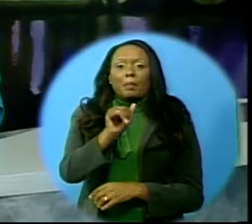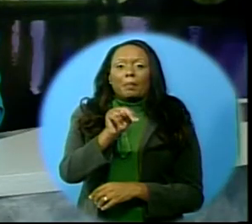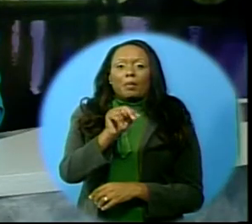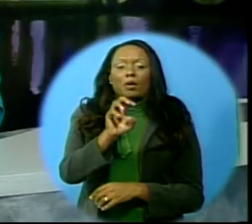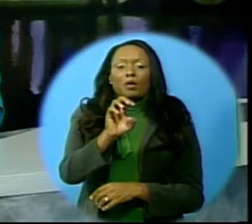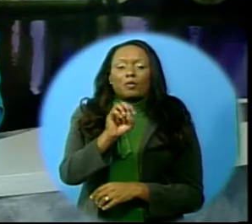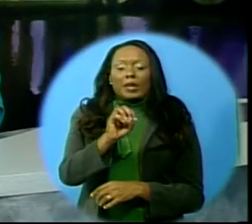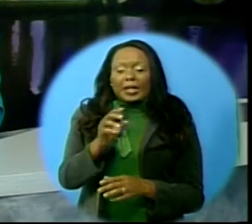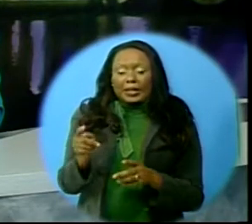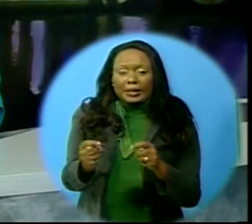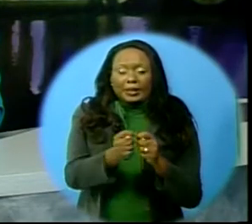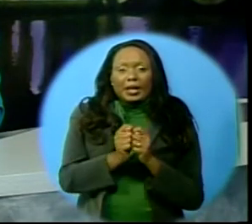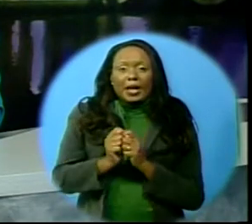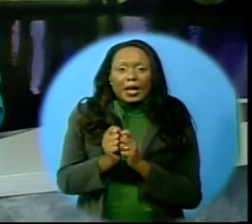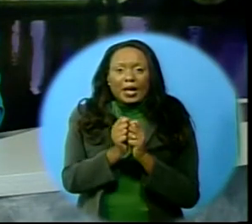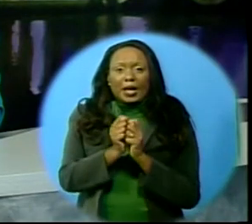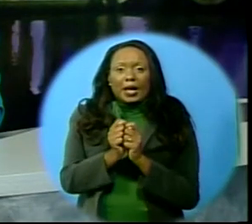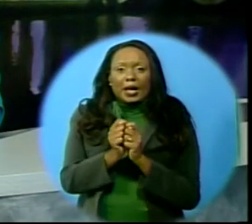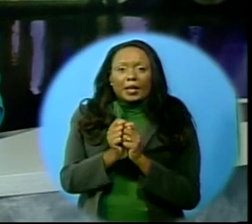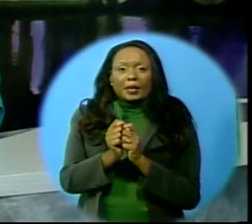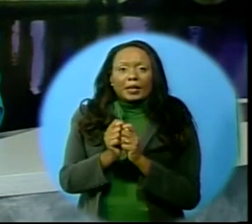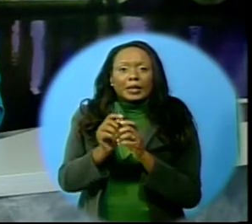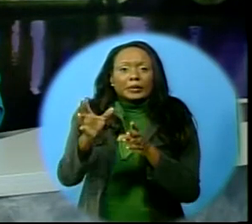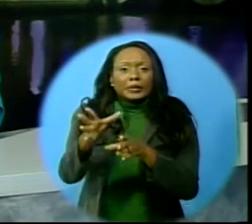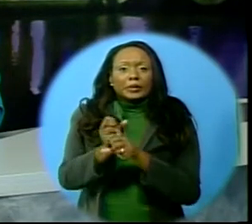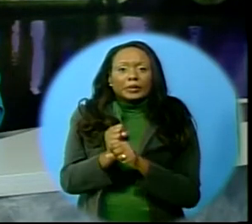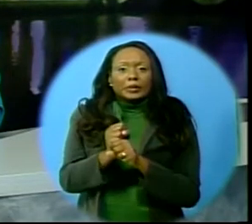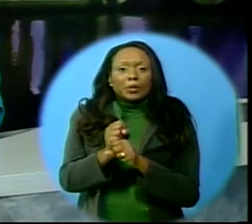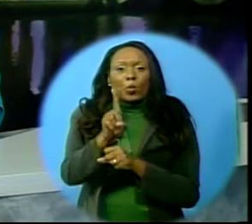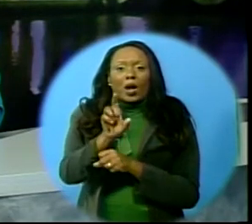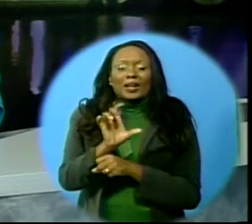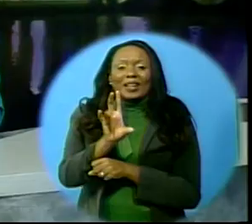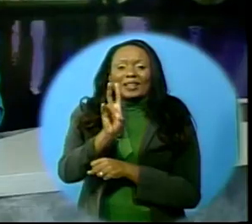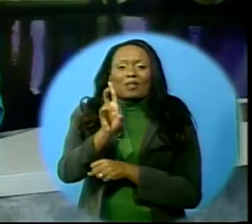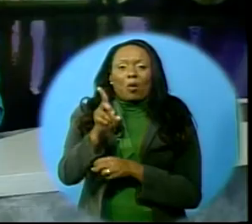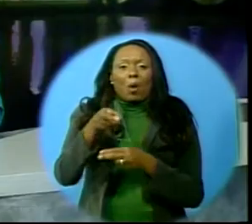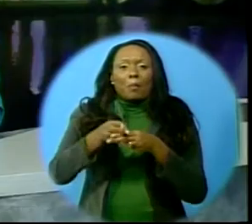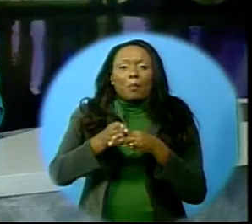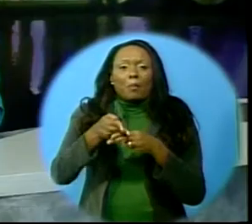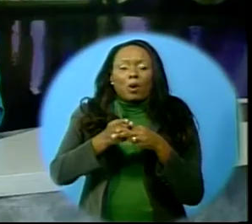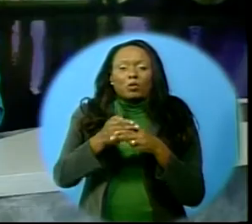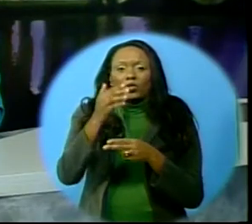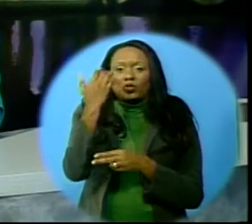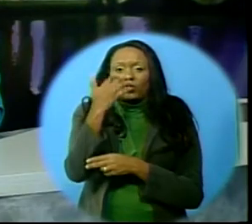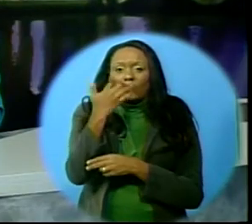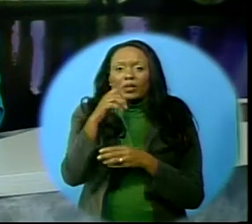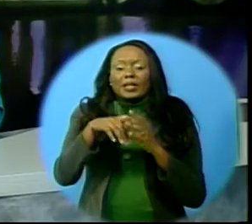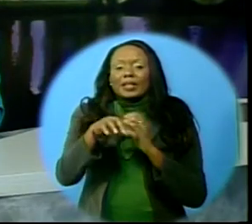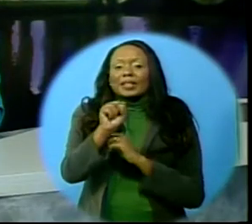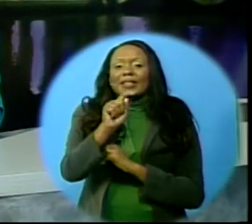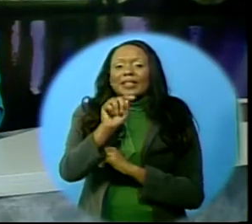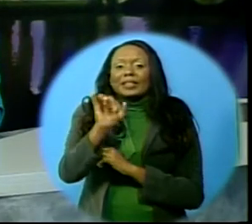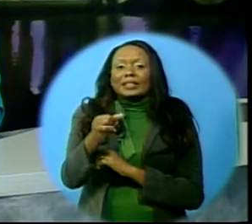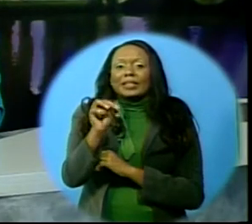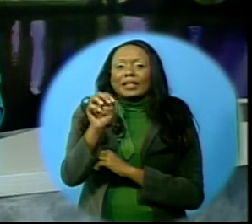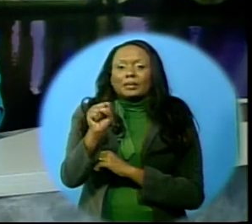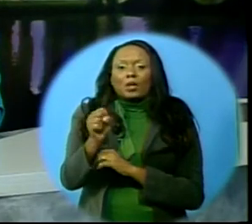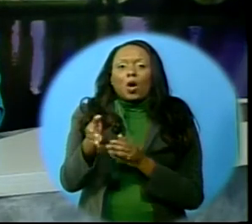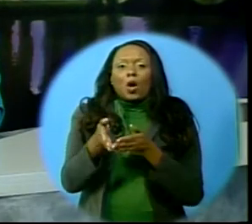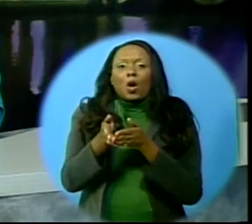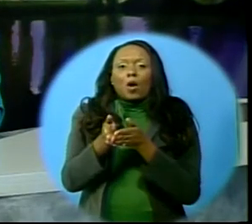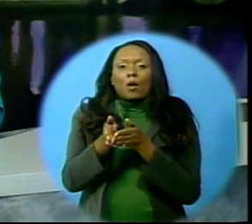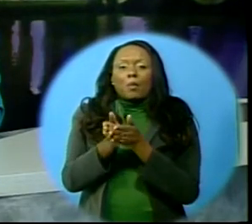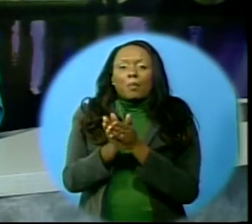of 171 pounds of cannabis at sea off Fitzvillage, St. James. An 18-foot boat was